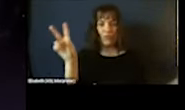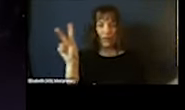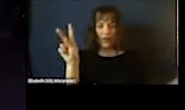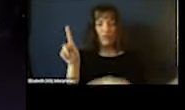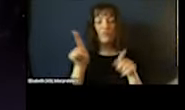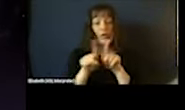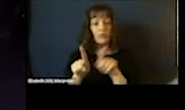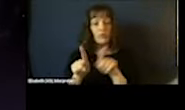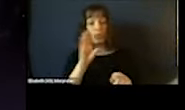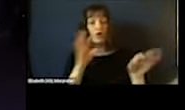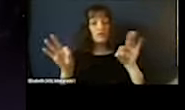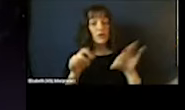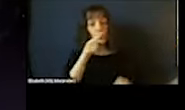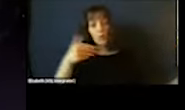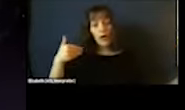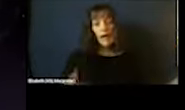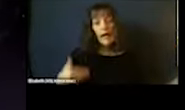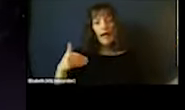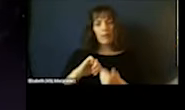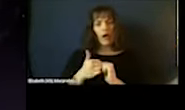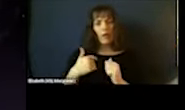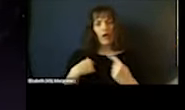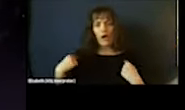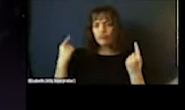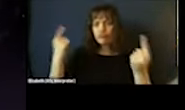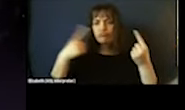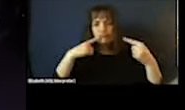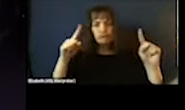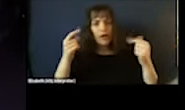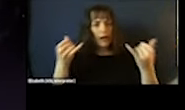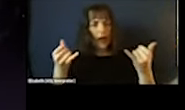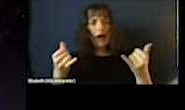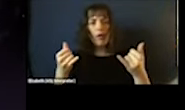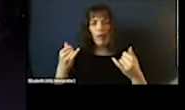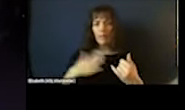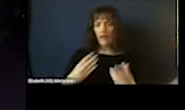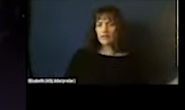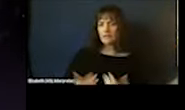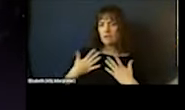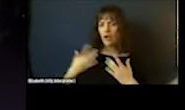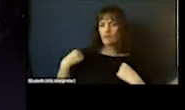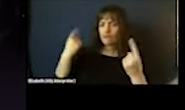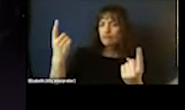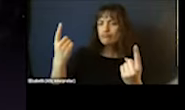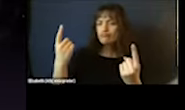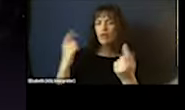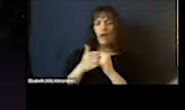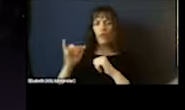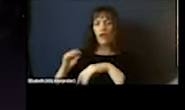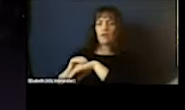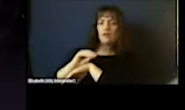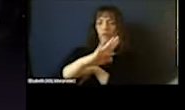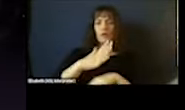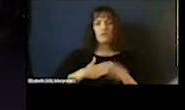ended up where I am, what's inspired me, and how it sort of led to what I'm doing now in terms of research